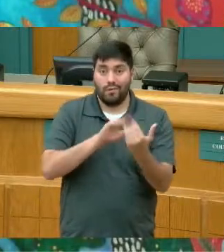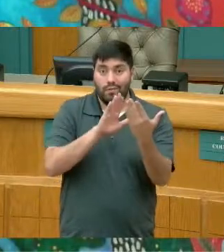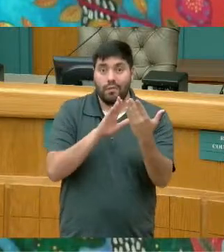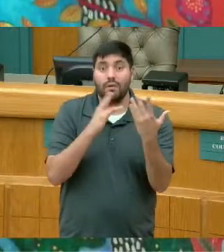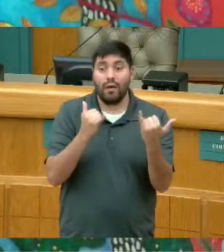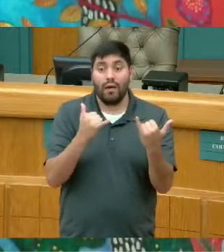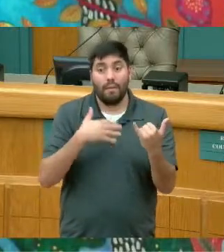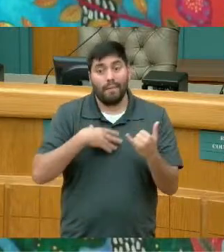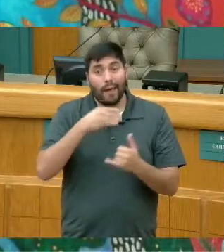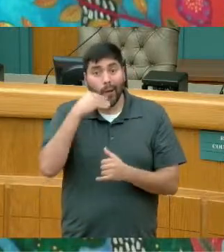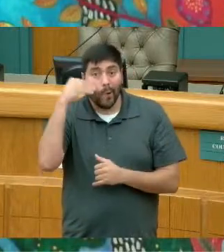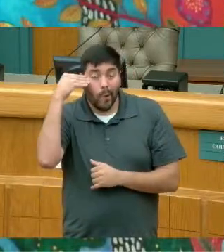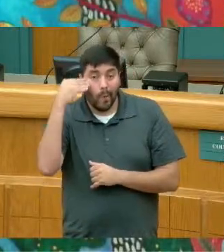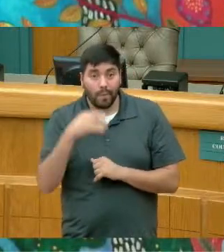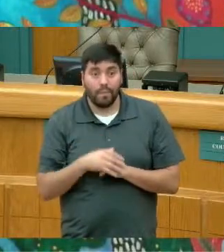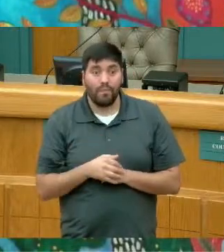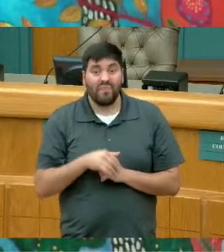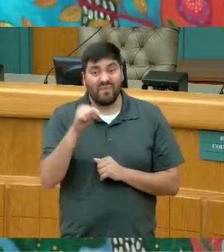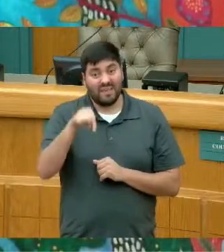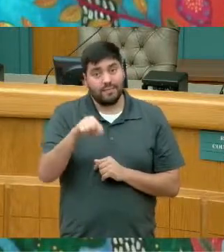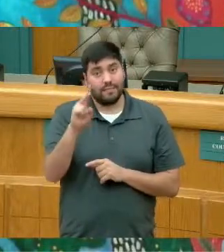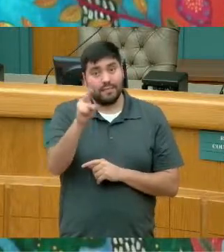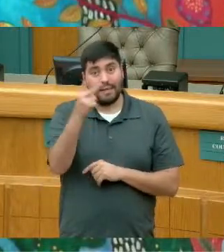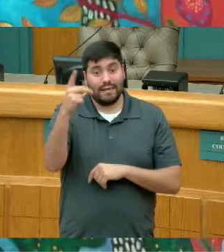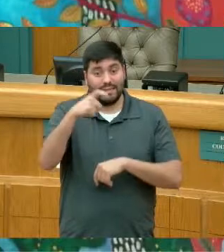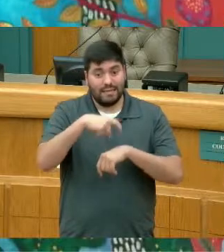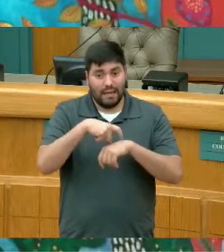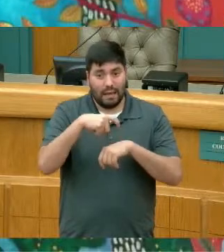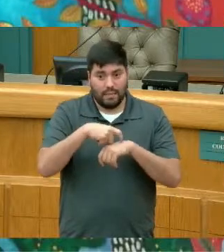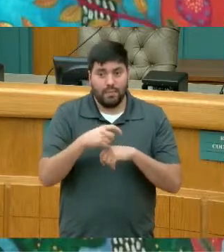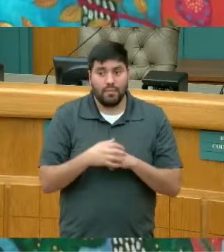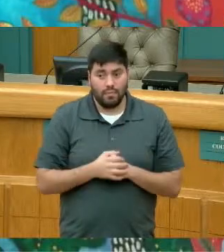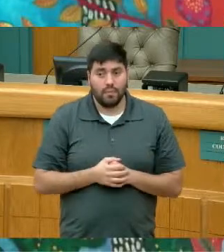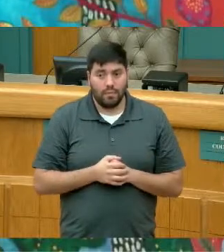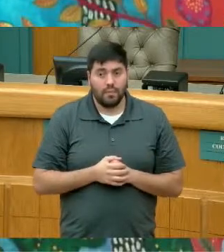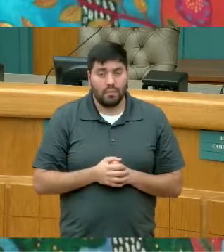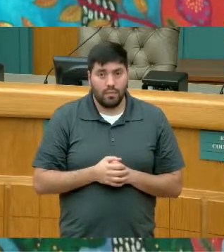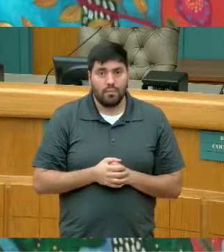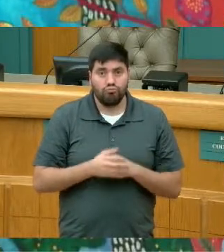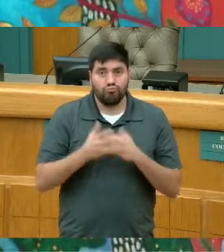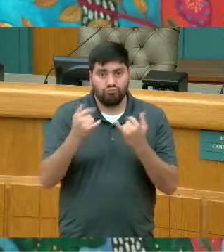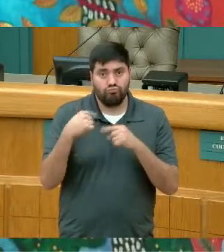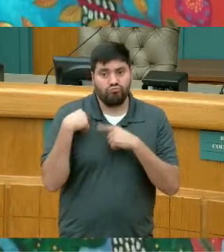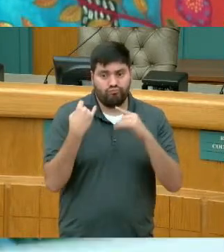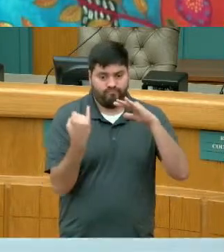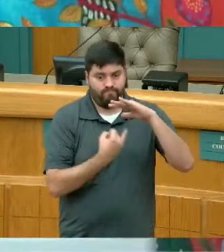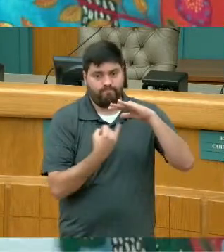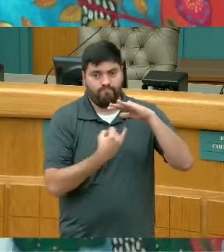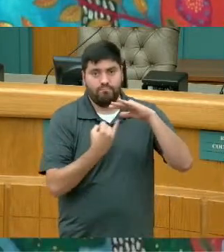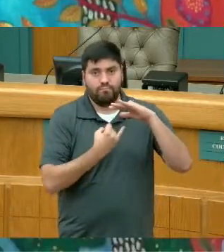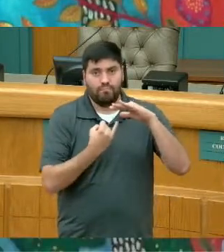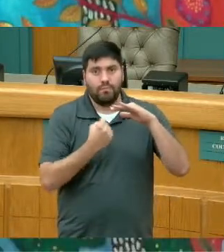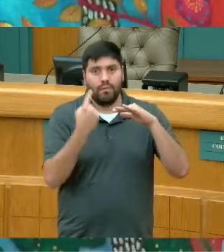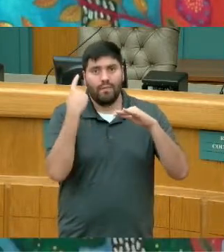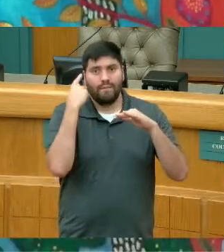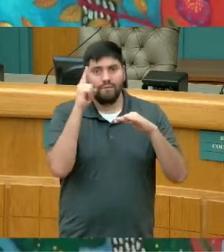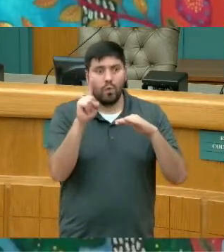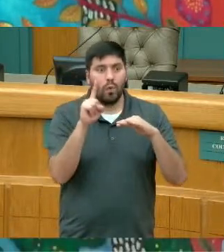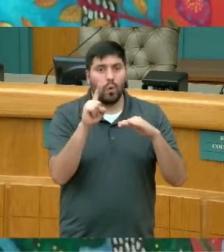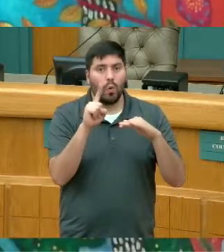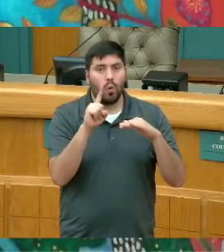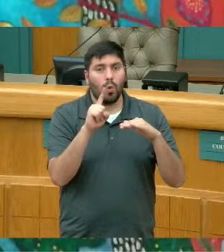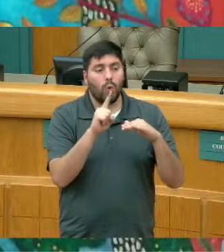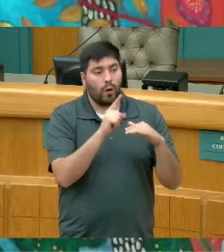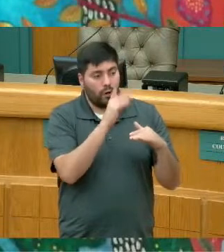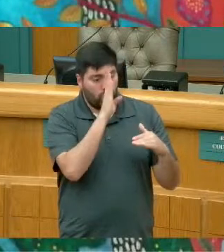my home, and this is the second time that I find myself in isolation for having